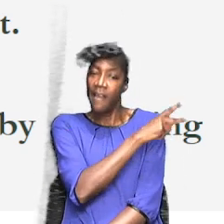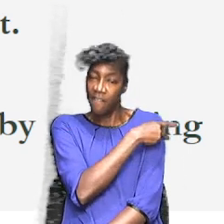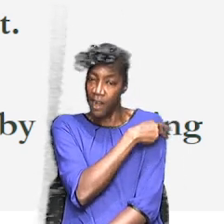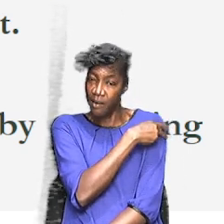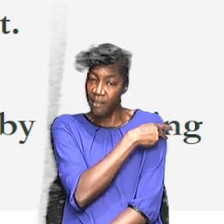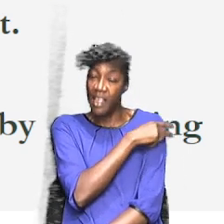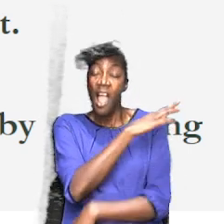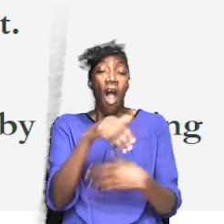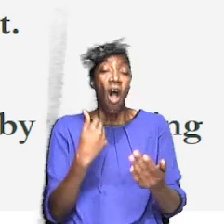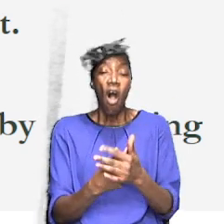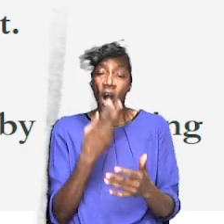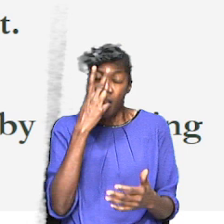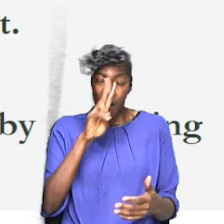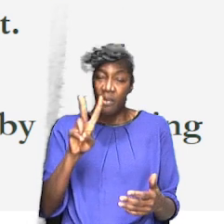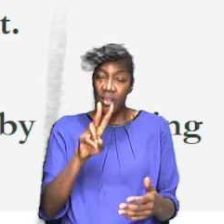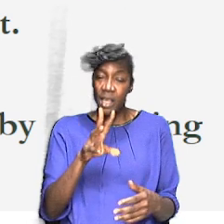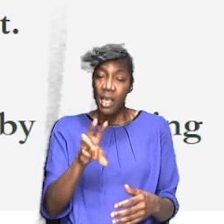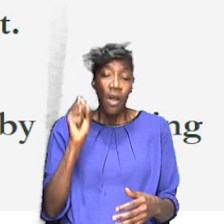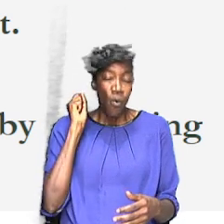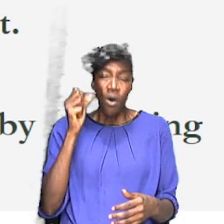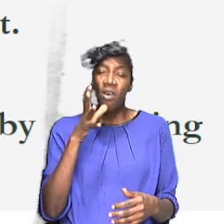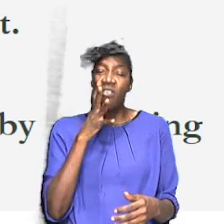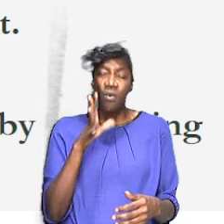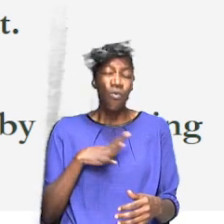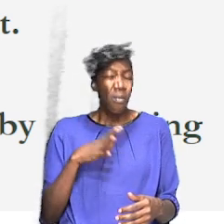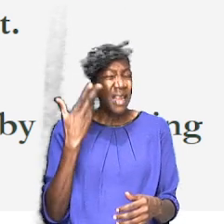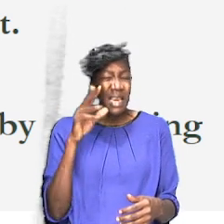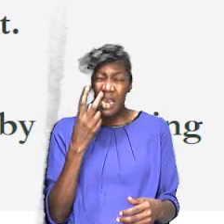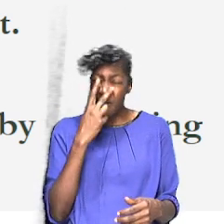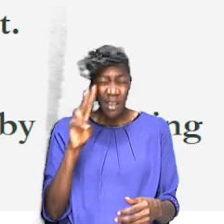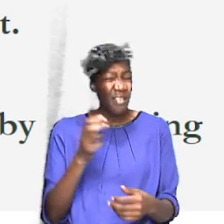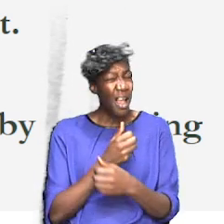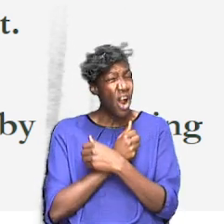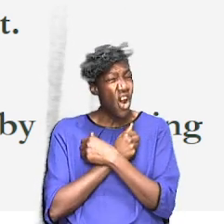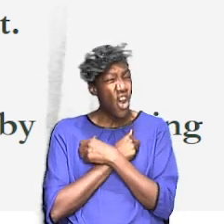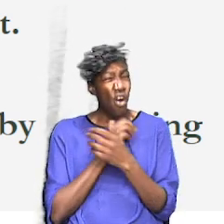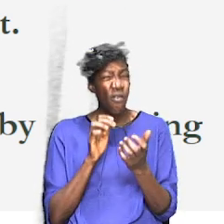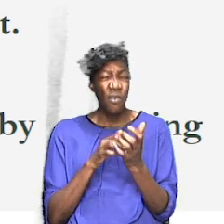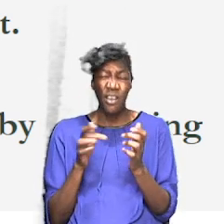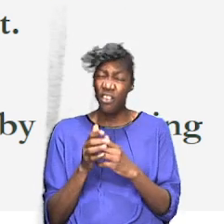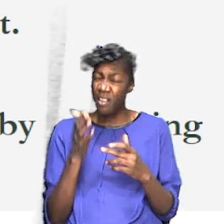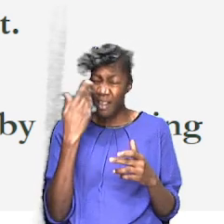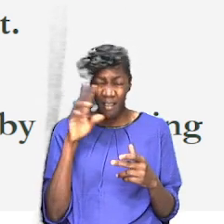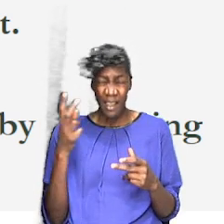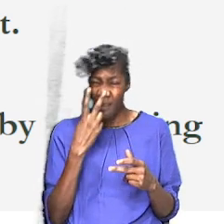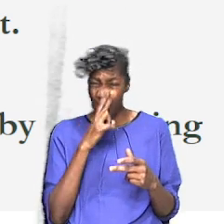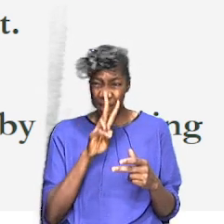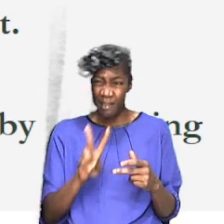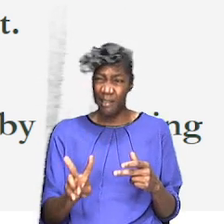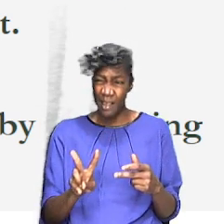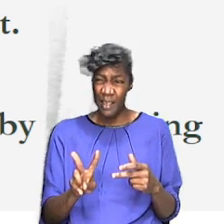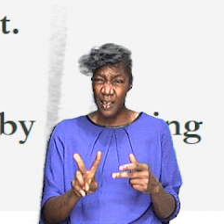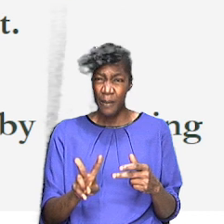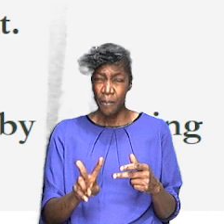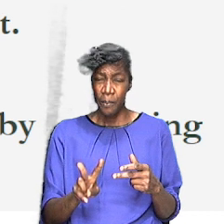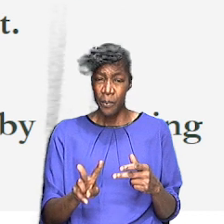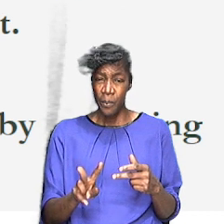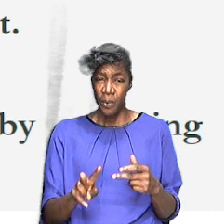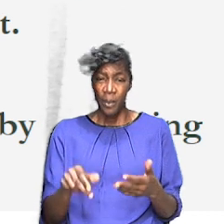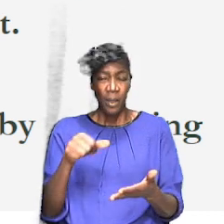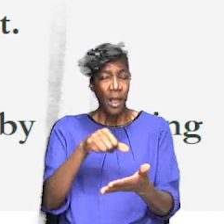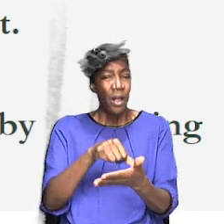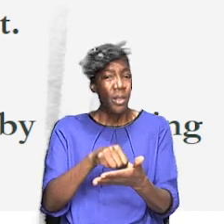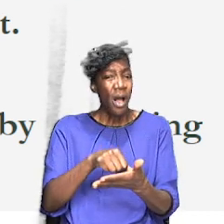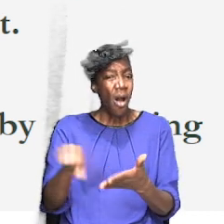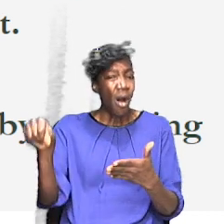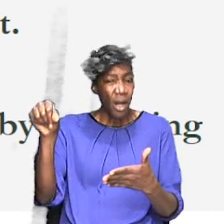all he saw was a woman. He did not see her love for Jesus. He did not see the cost of